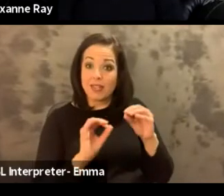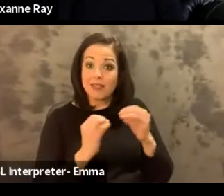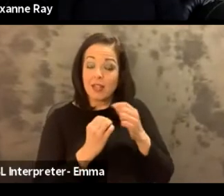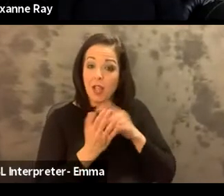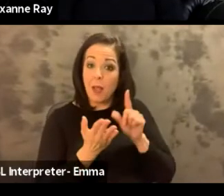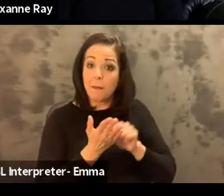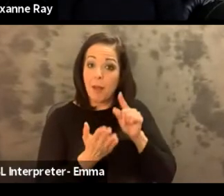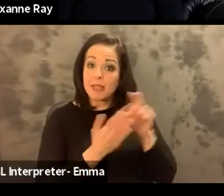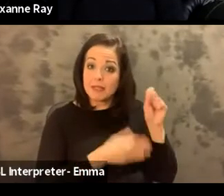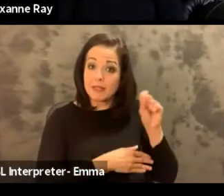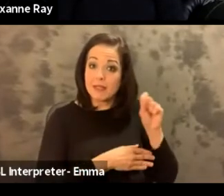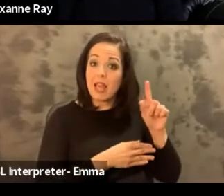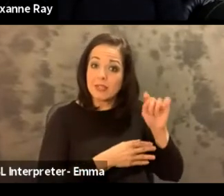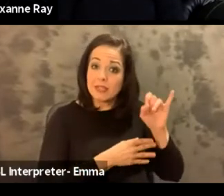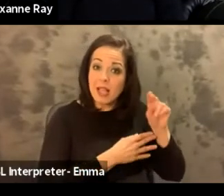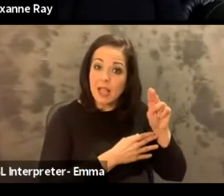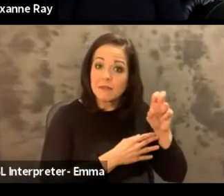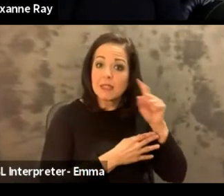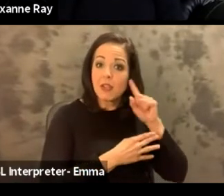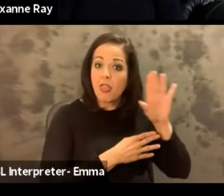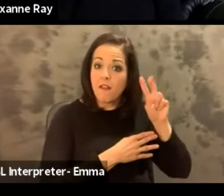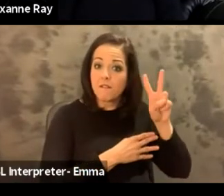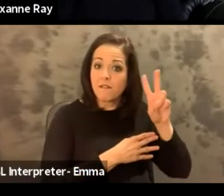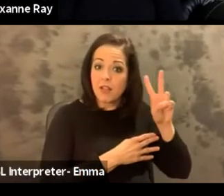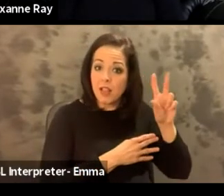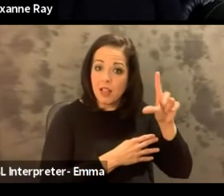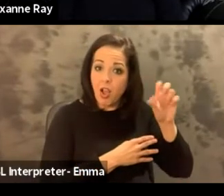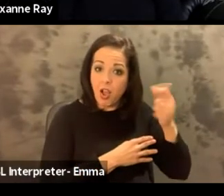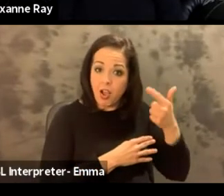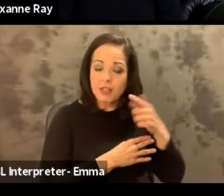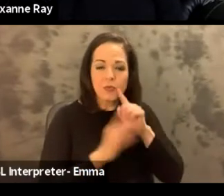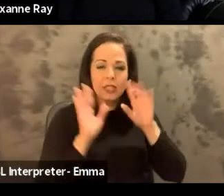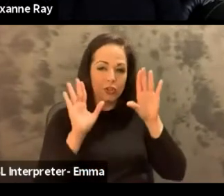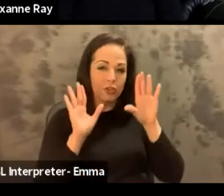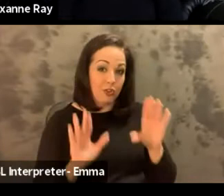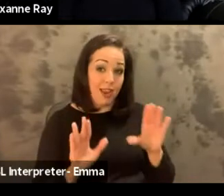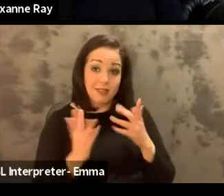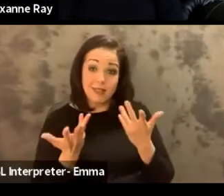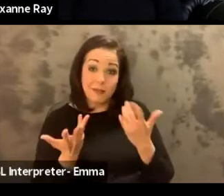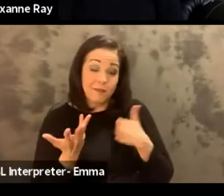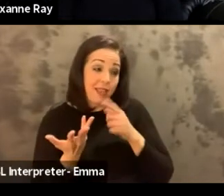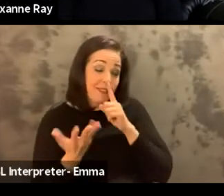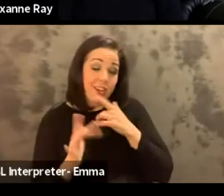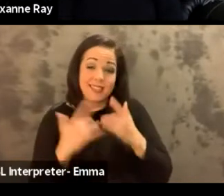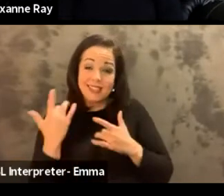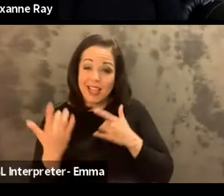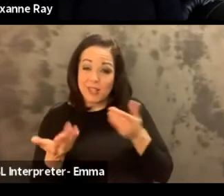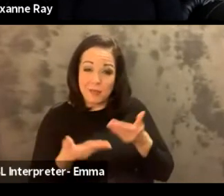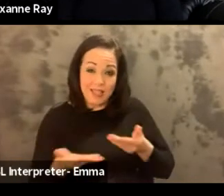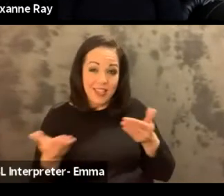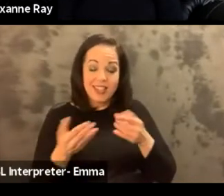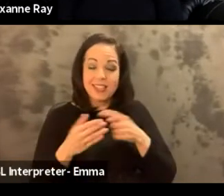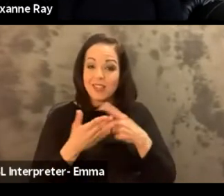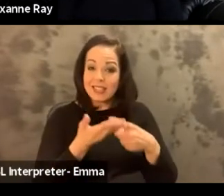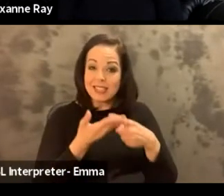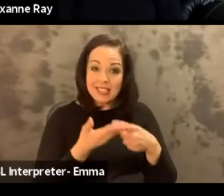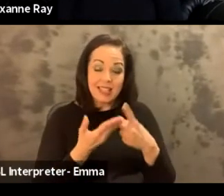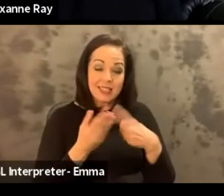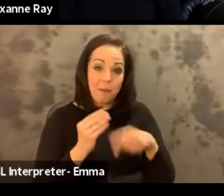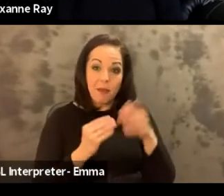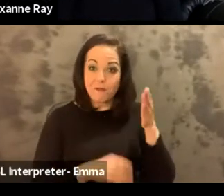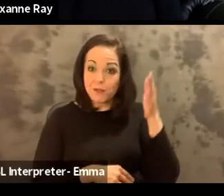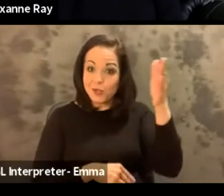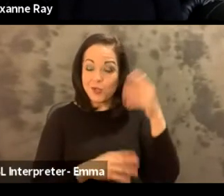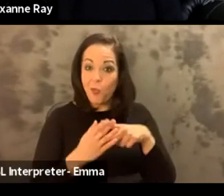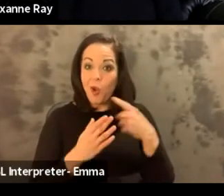Seattle Times and on their blog, which is really great. And yeah, I'm very excited to be here and to discuss the future of what